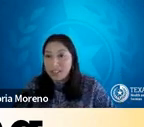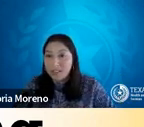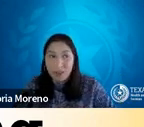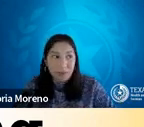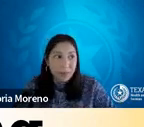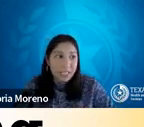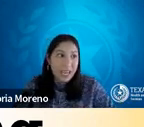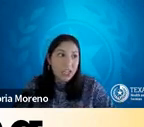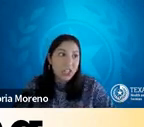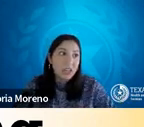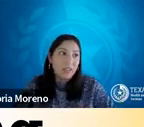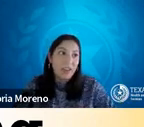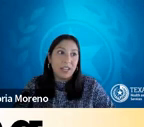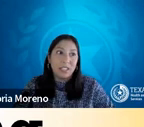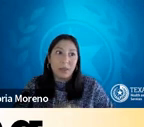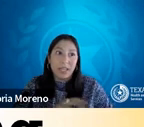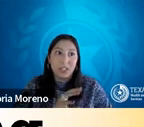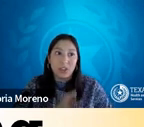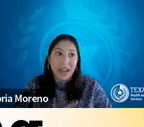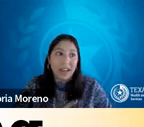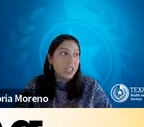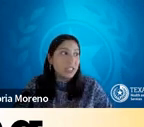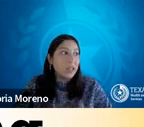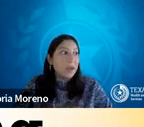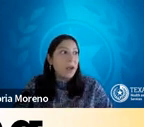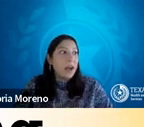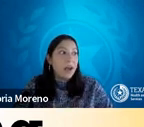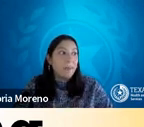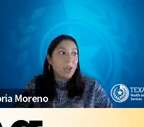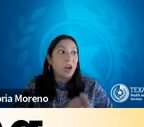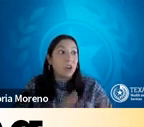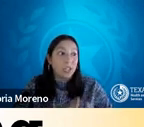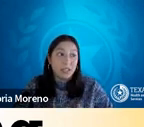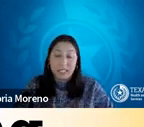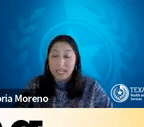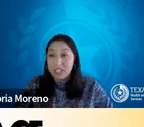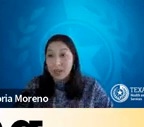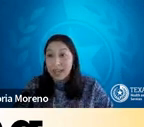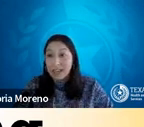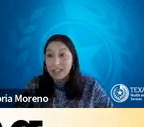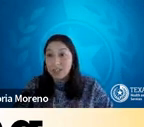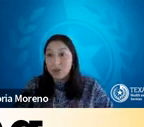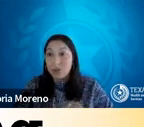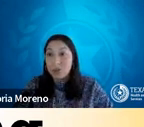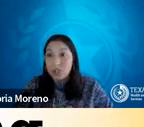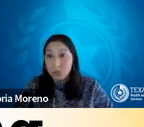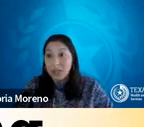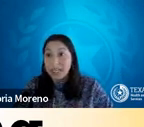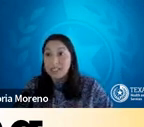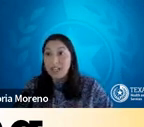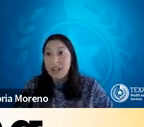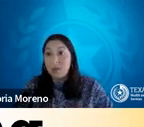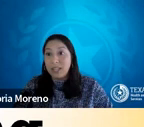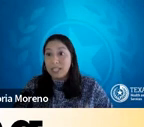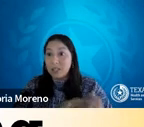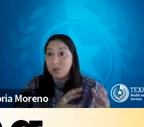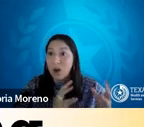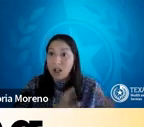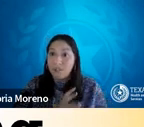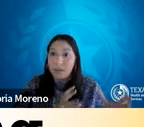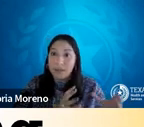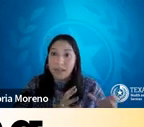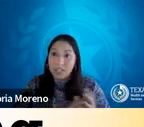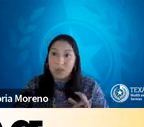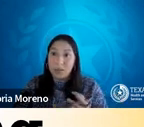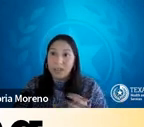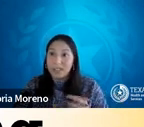the effective implementation of evidence-based strategies across the state. So again, this is a crucial piece really to